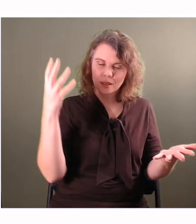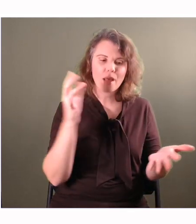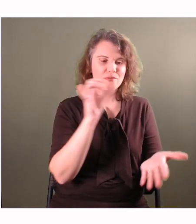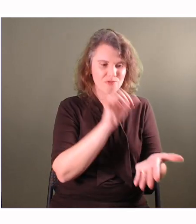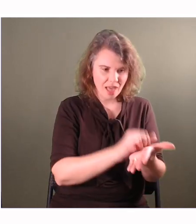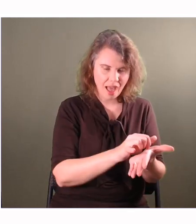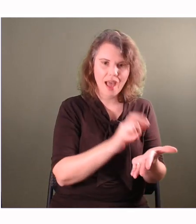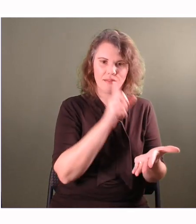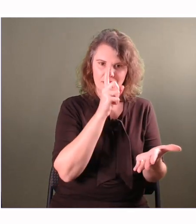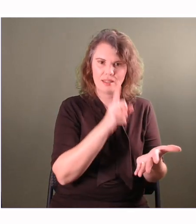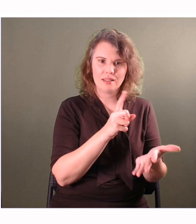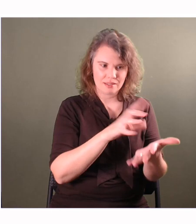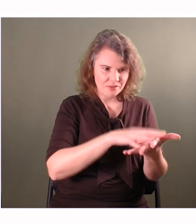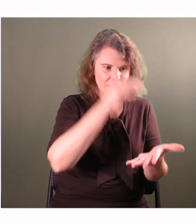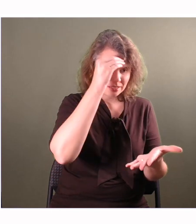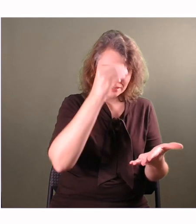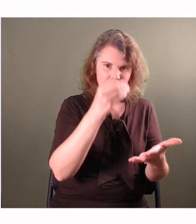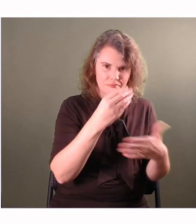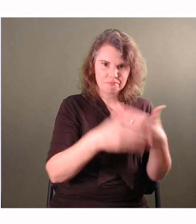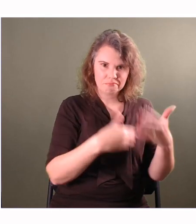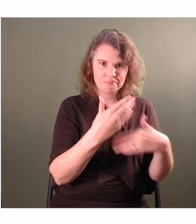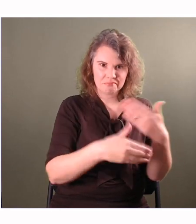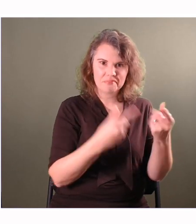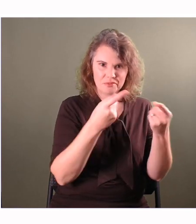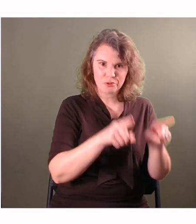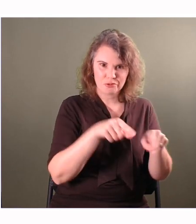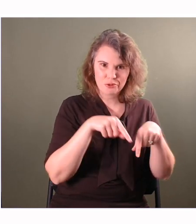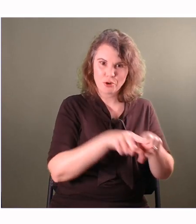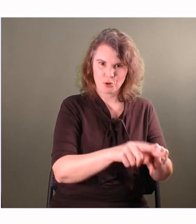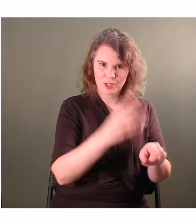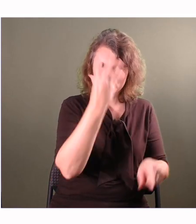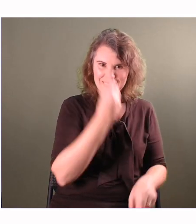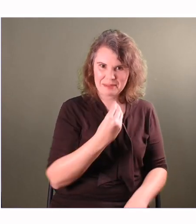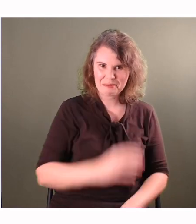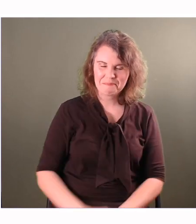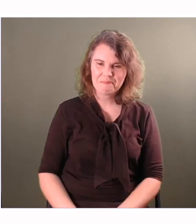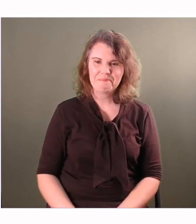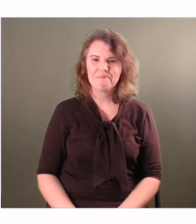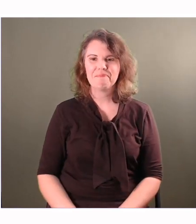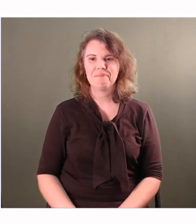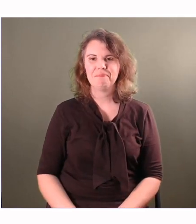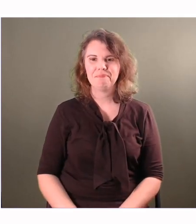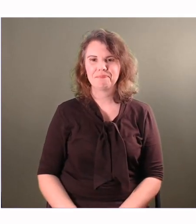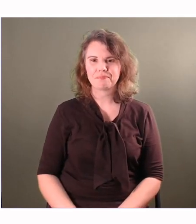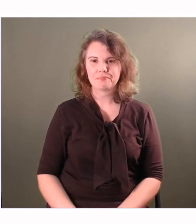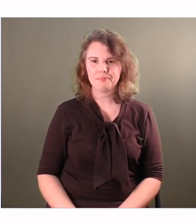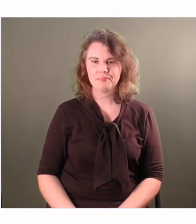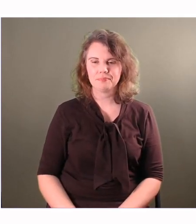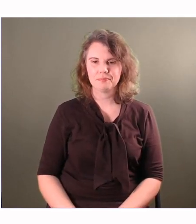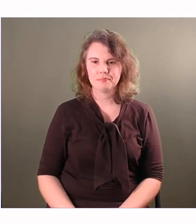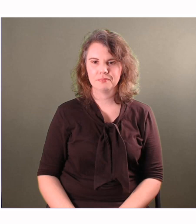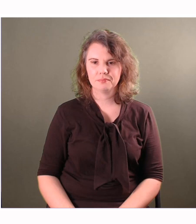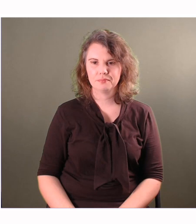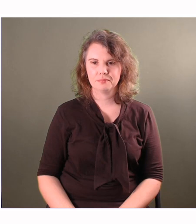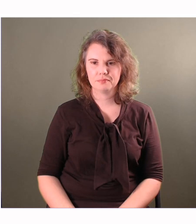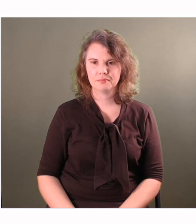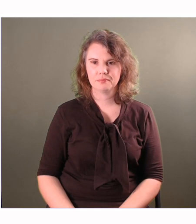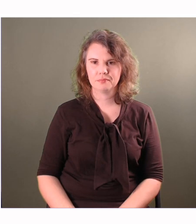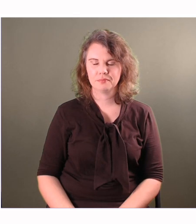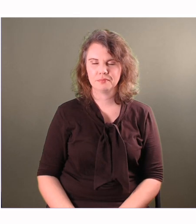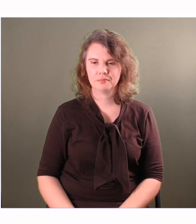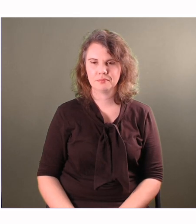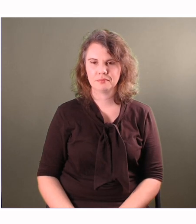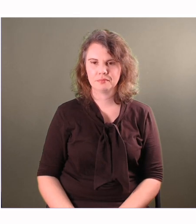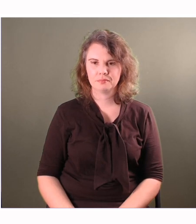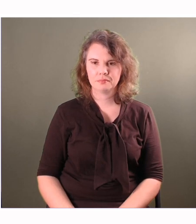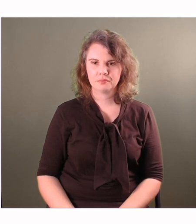the learning. That suggests that a sleep period is needed to consolidate the learning. So how does this work?